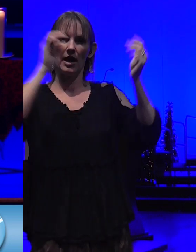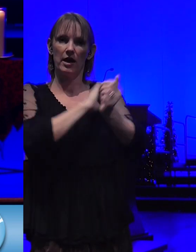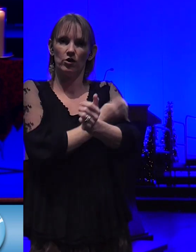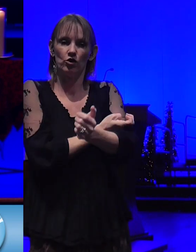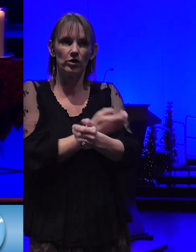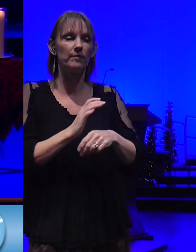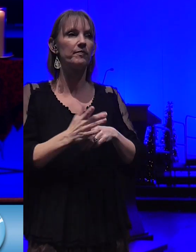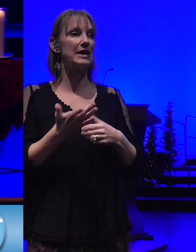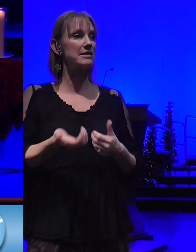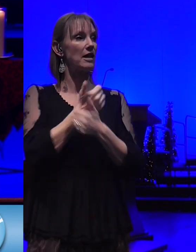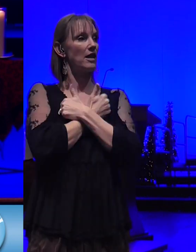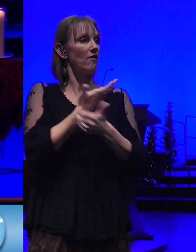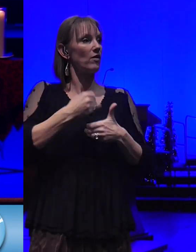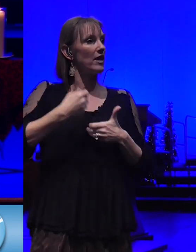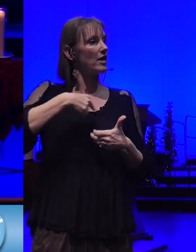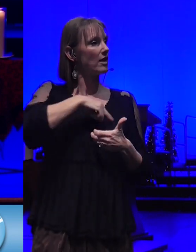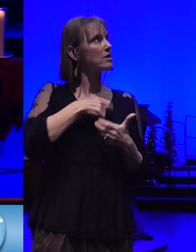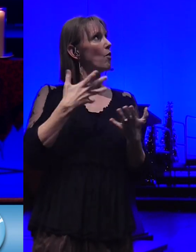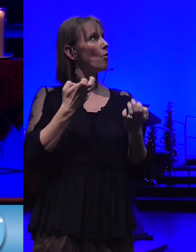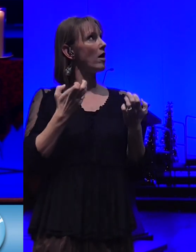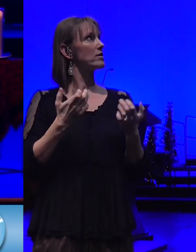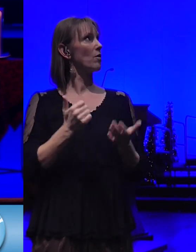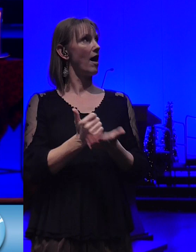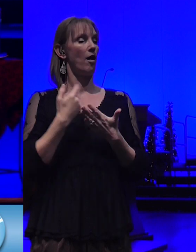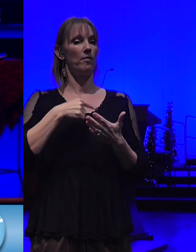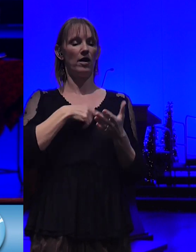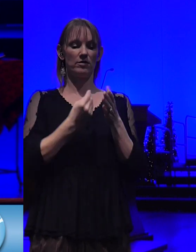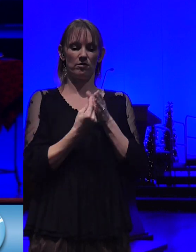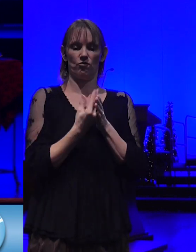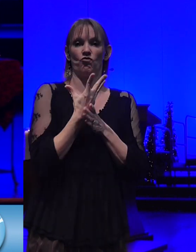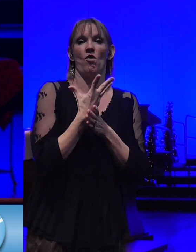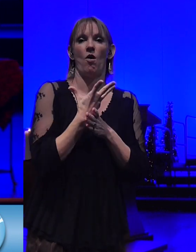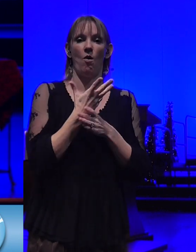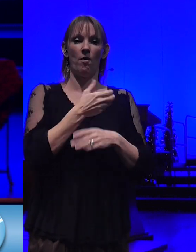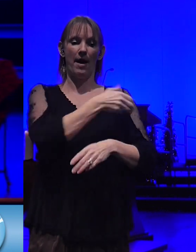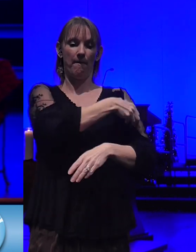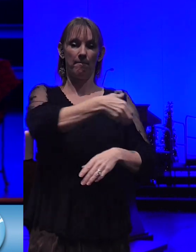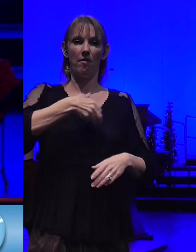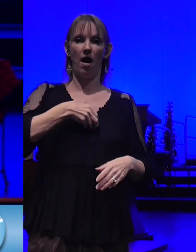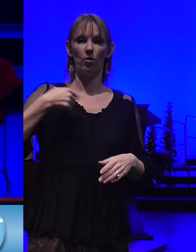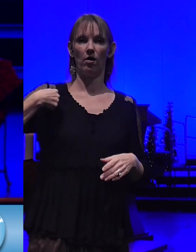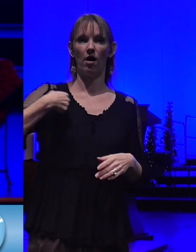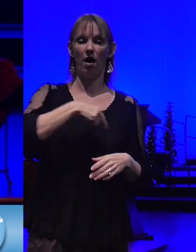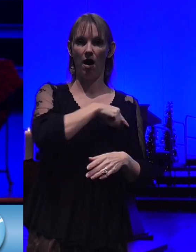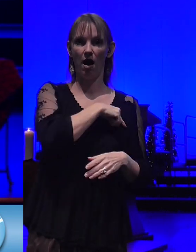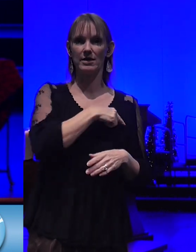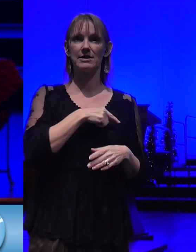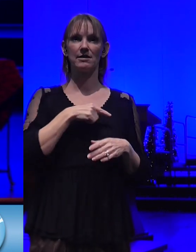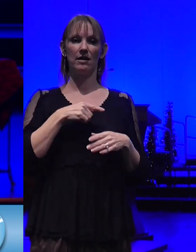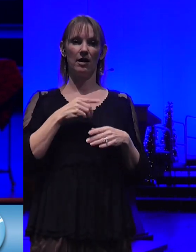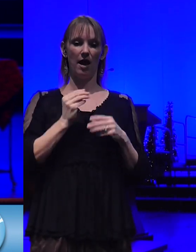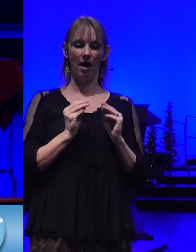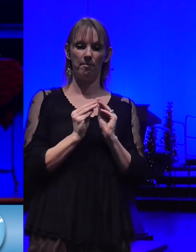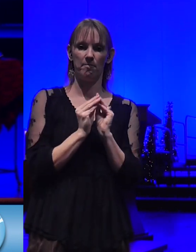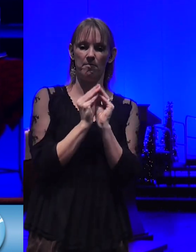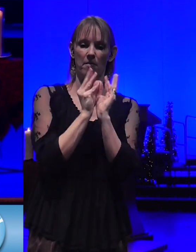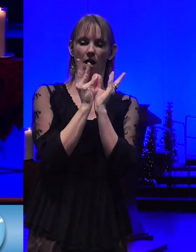It's a love in us that wants to grow us and empower us and